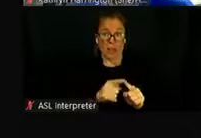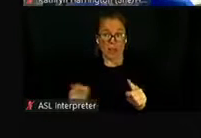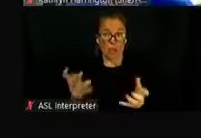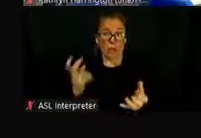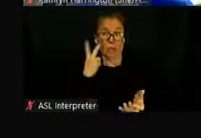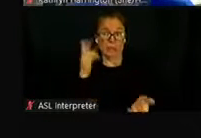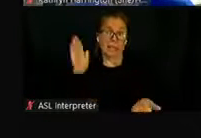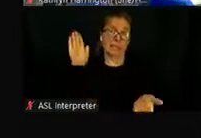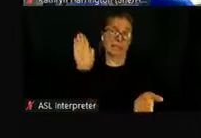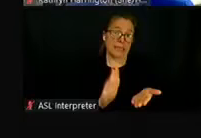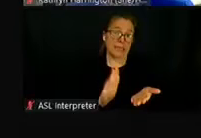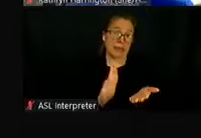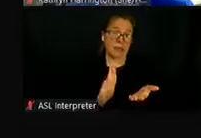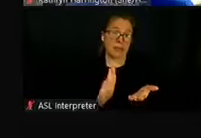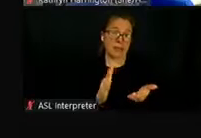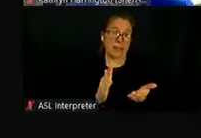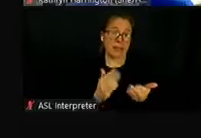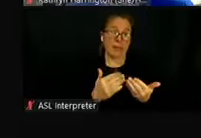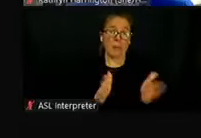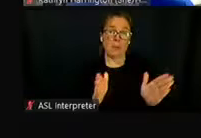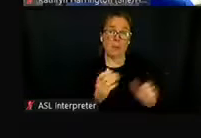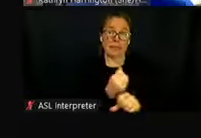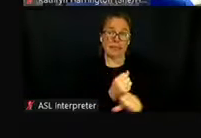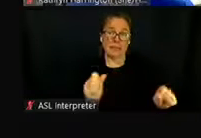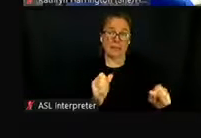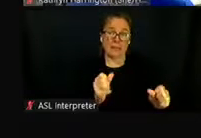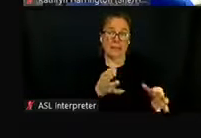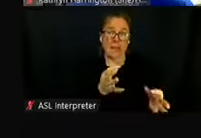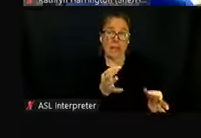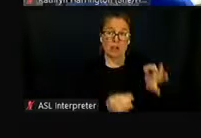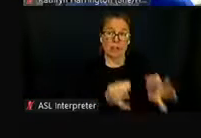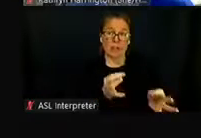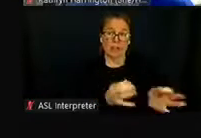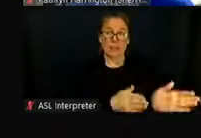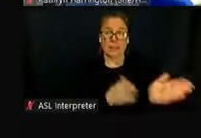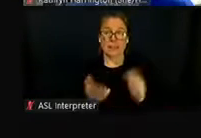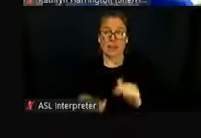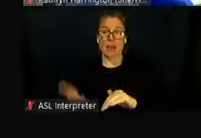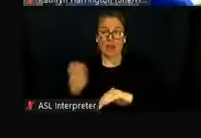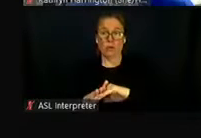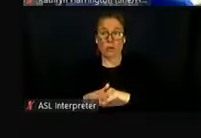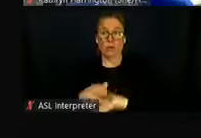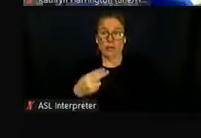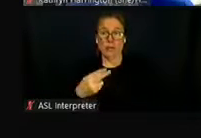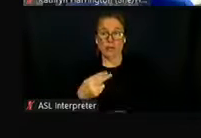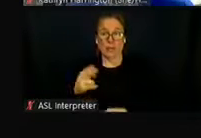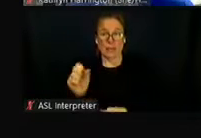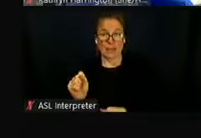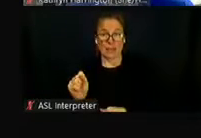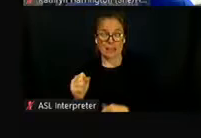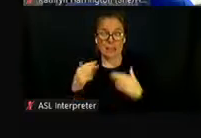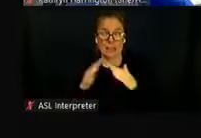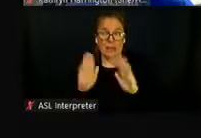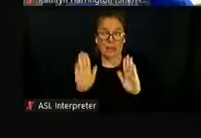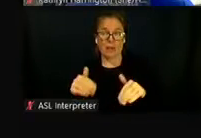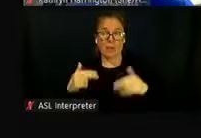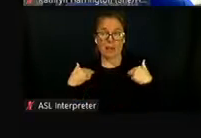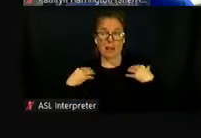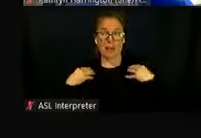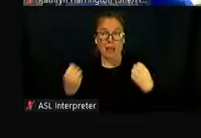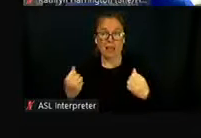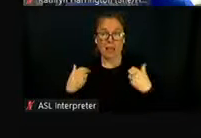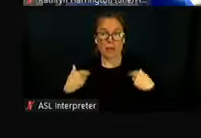public safety and justice funding, and they want to see an increase in HHS, housing, health, and human services, and